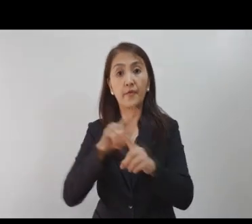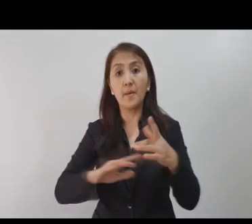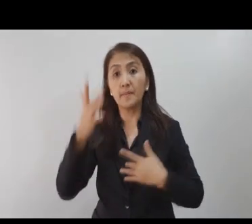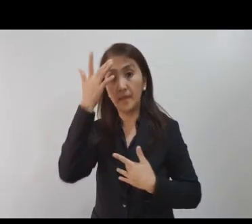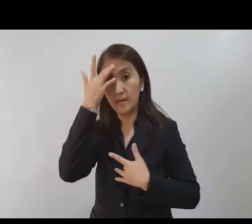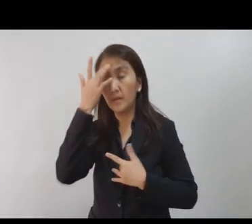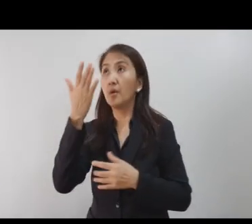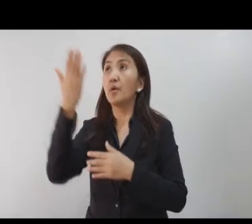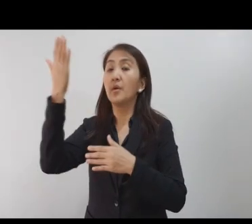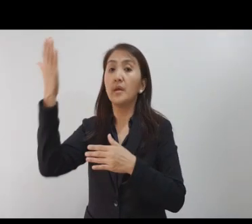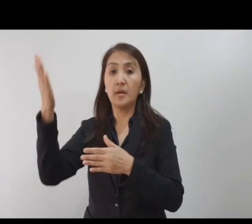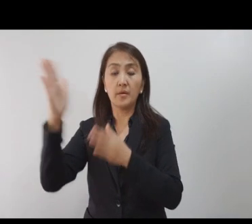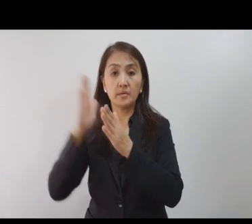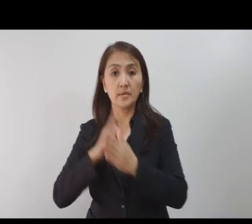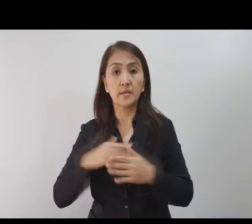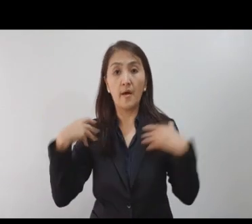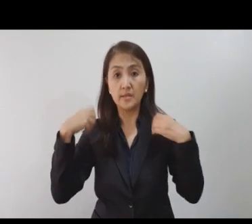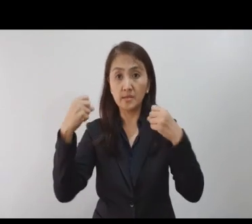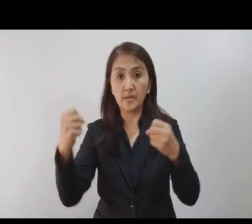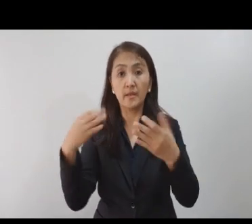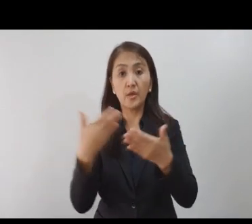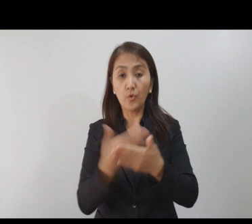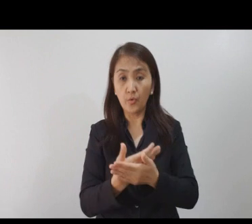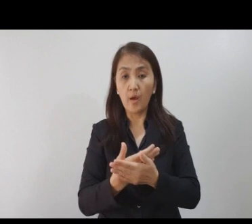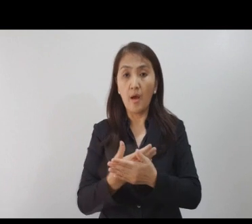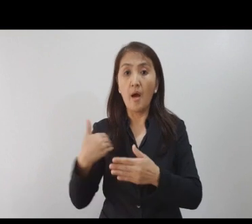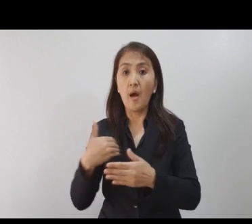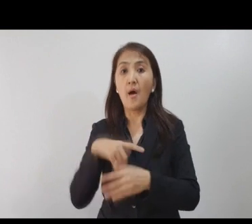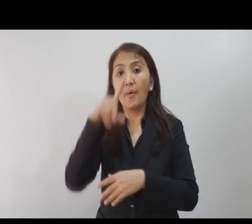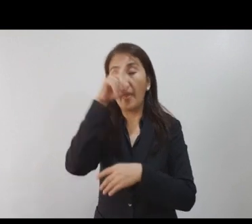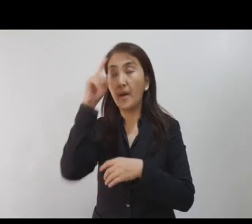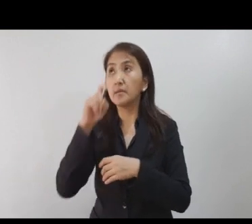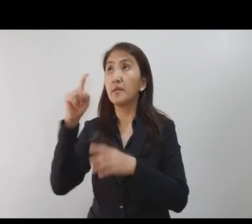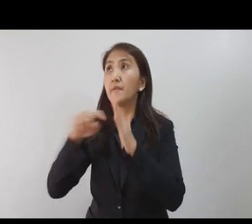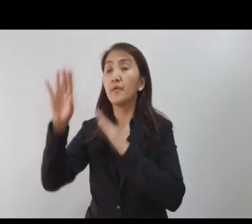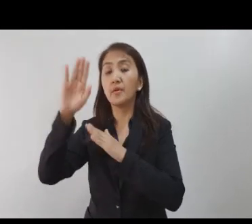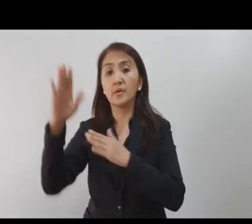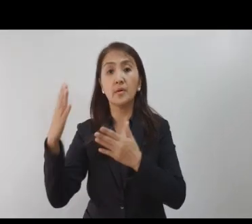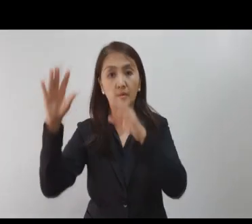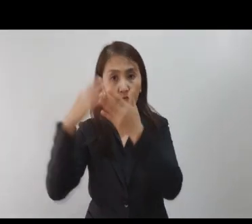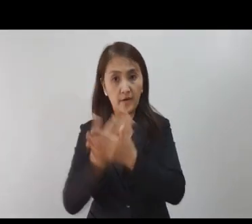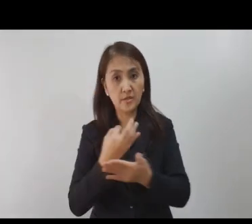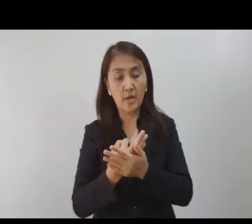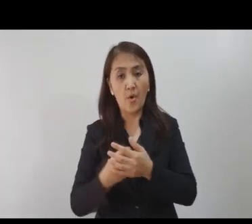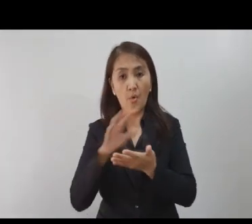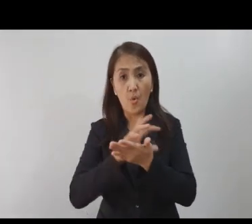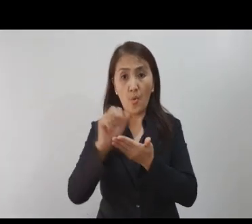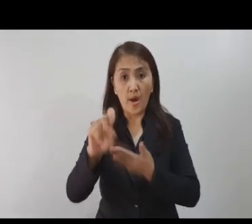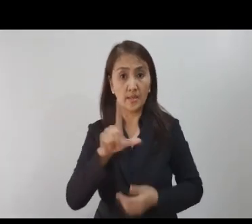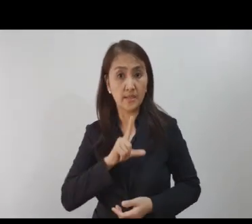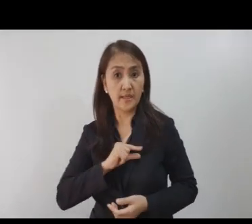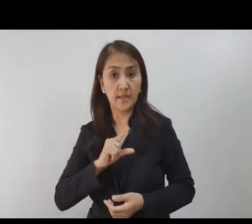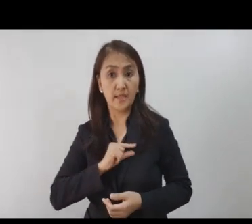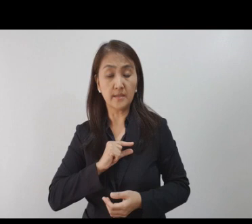from taint of ill. Heal our wounds, our strength renew, on our dryness pour your dew, wash